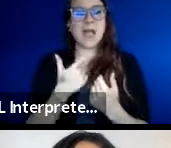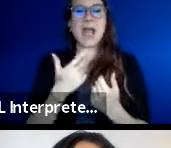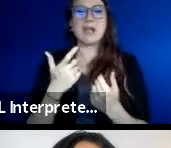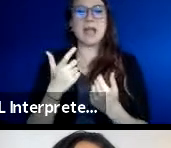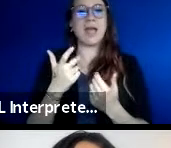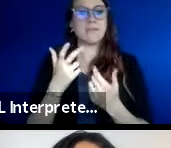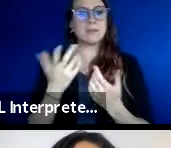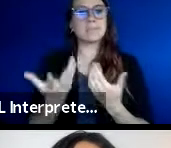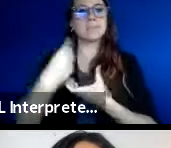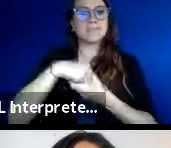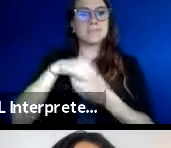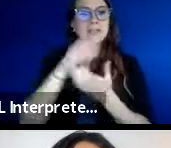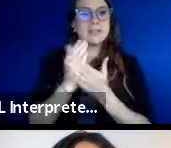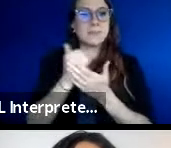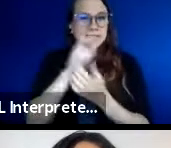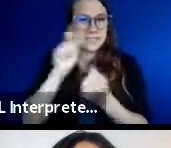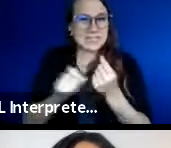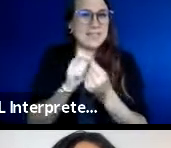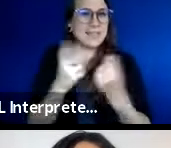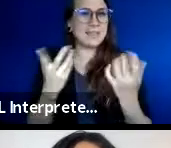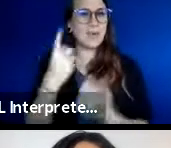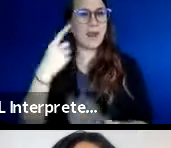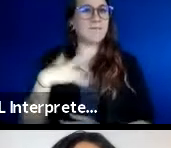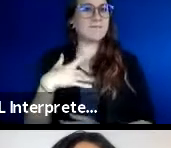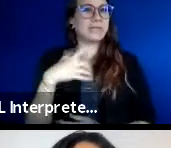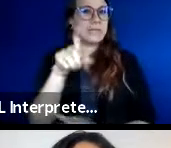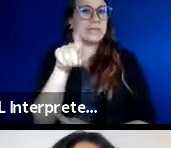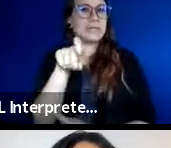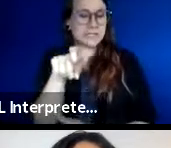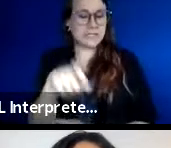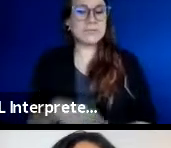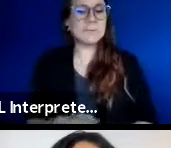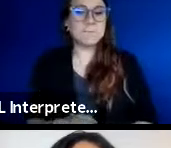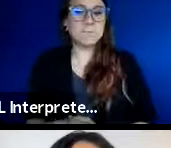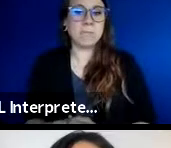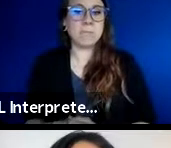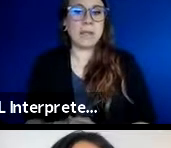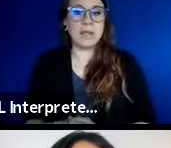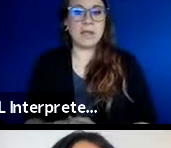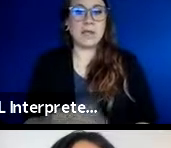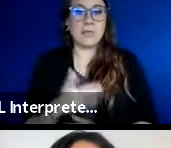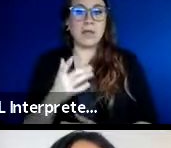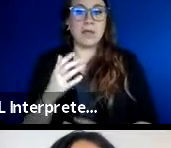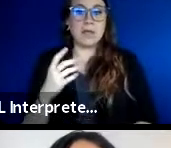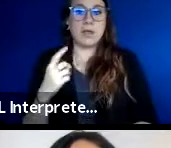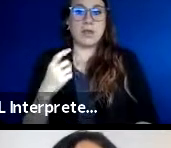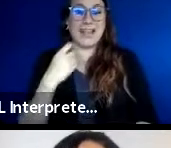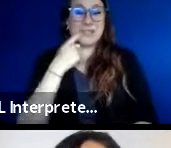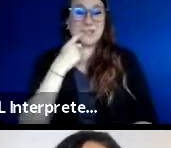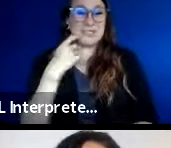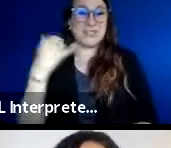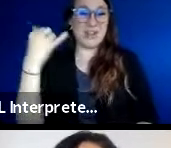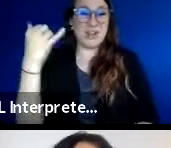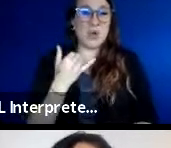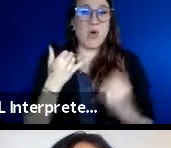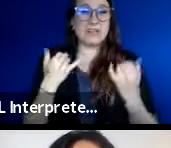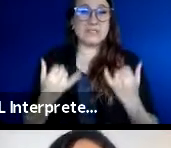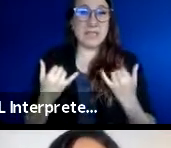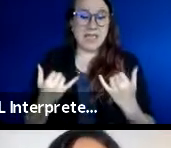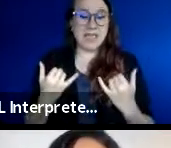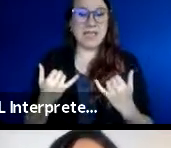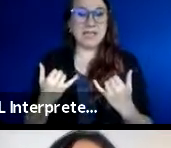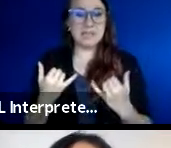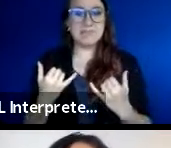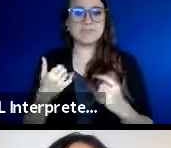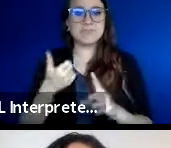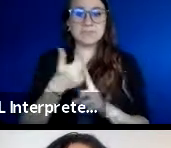need. And I just, as an aside, I got a call from someone today